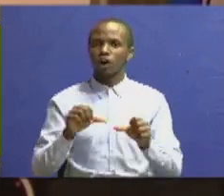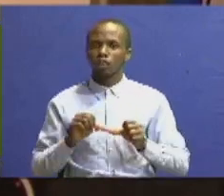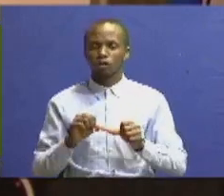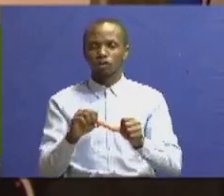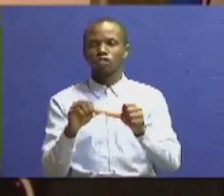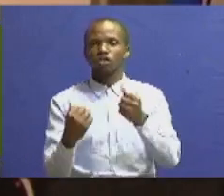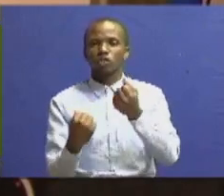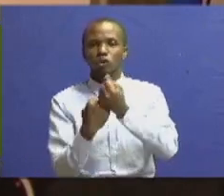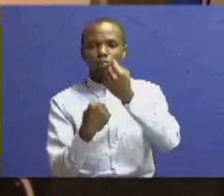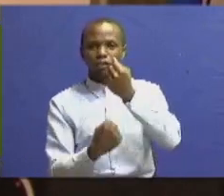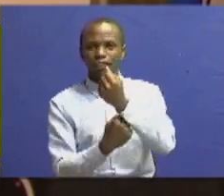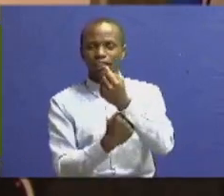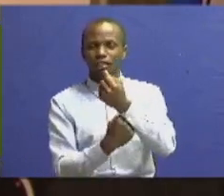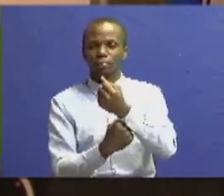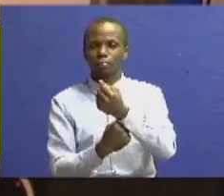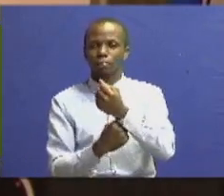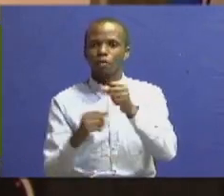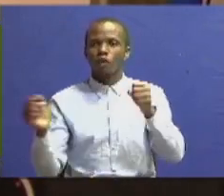sponsorship